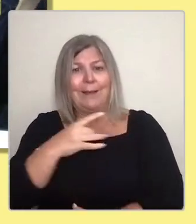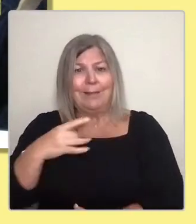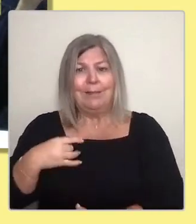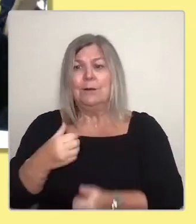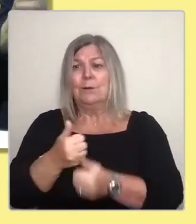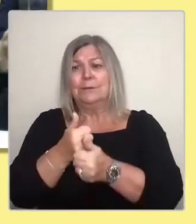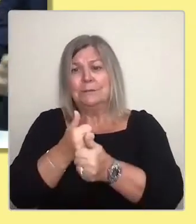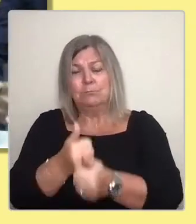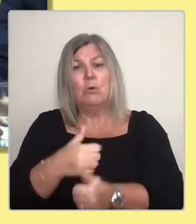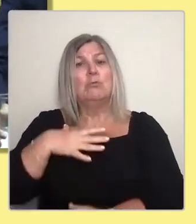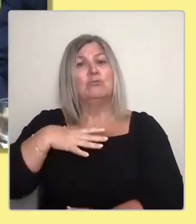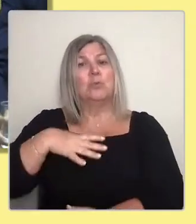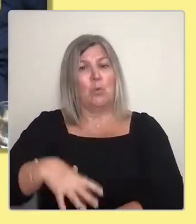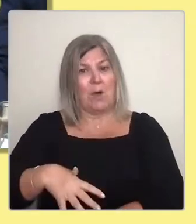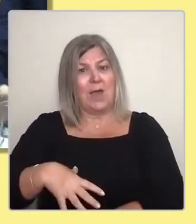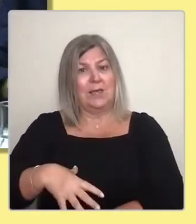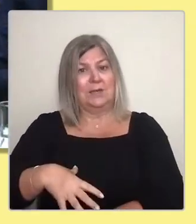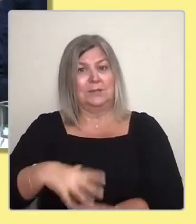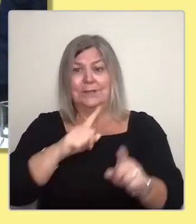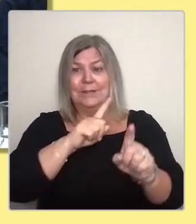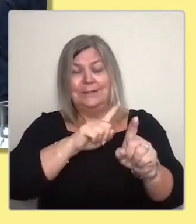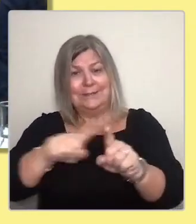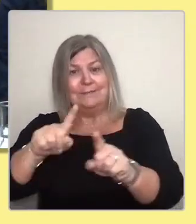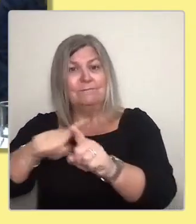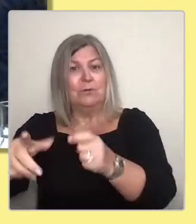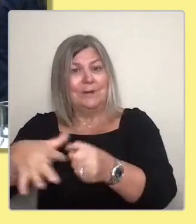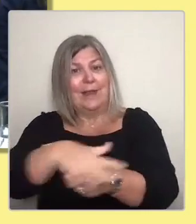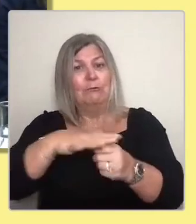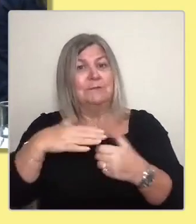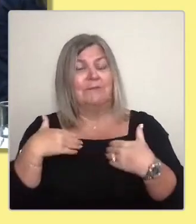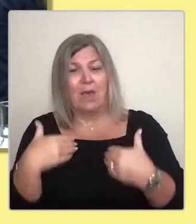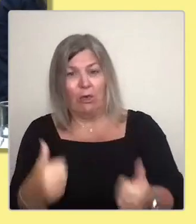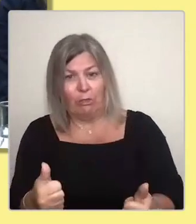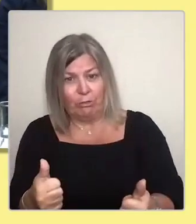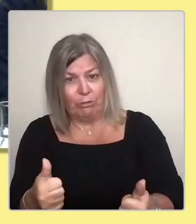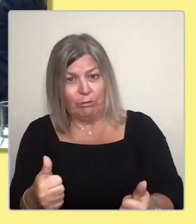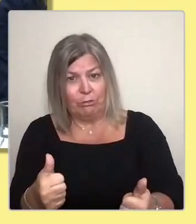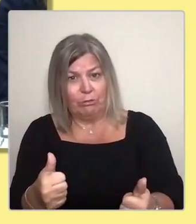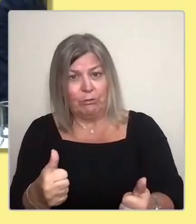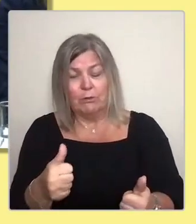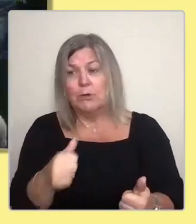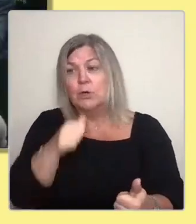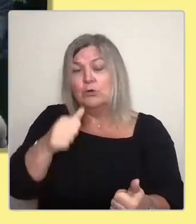to all forms of healthcare and not just the healthcare that you've identified.